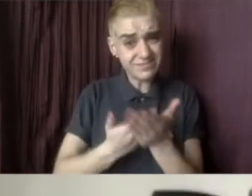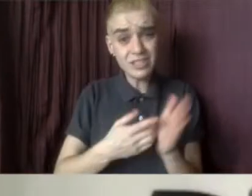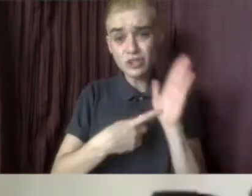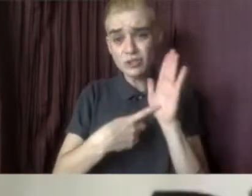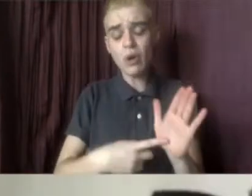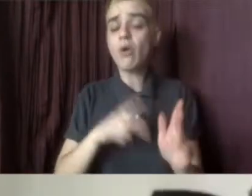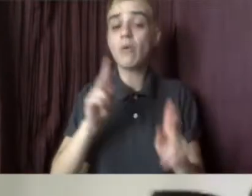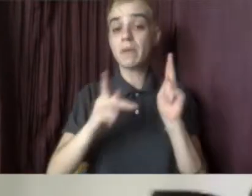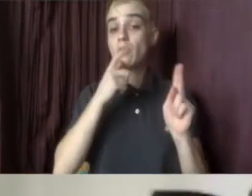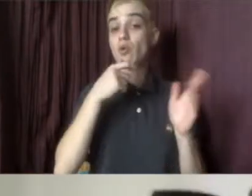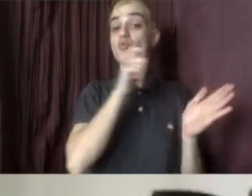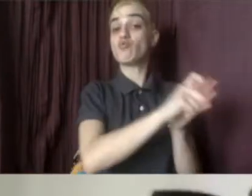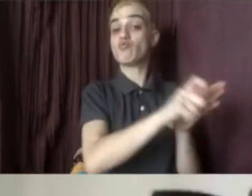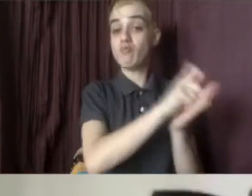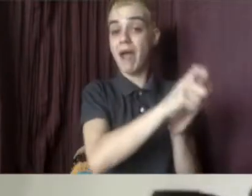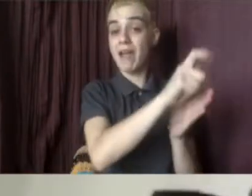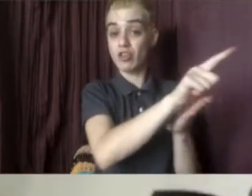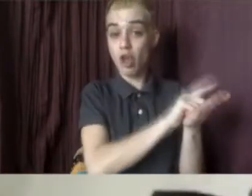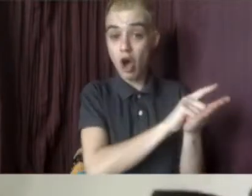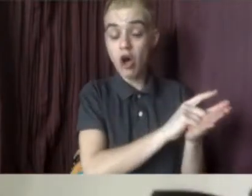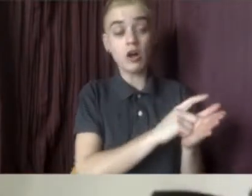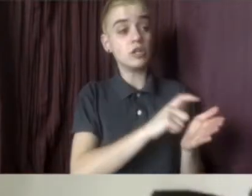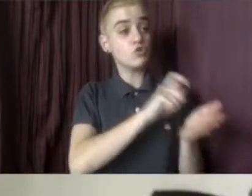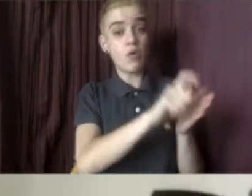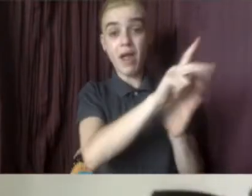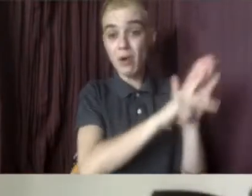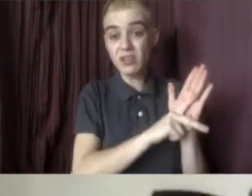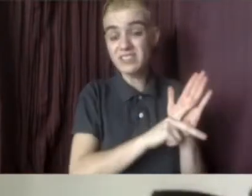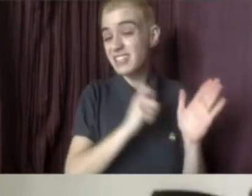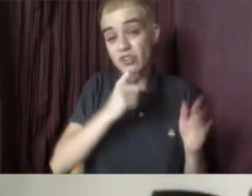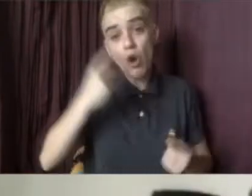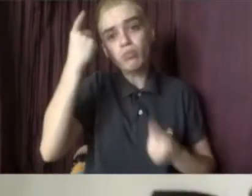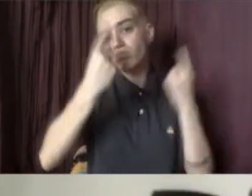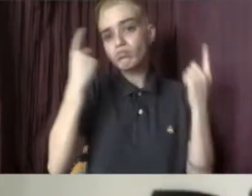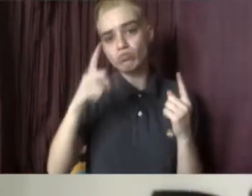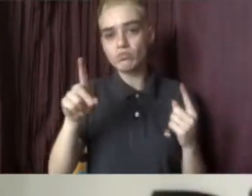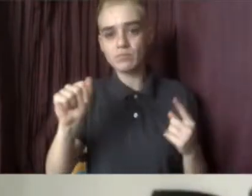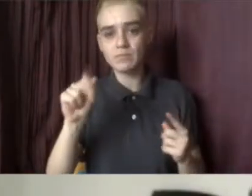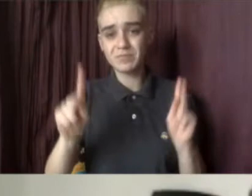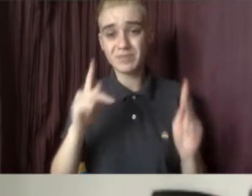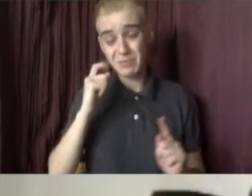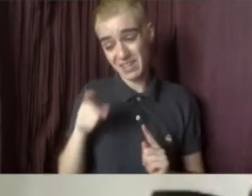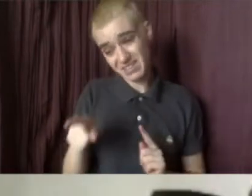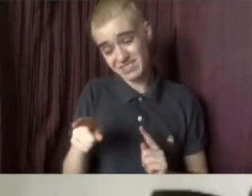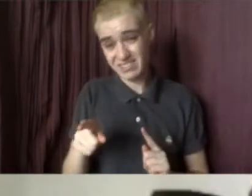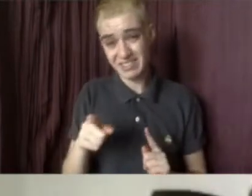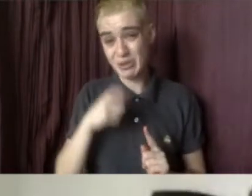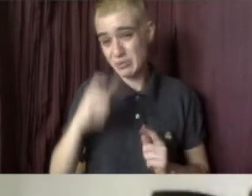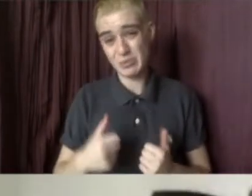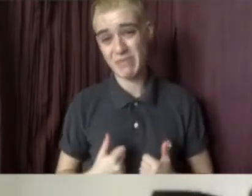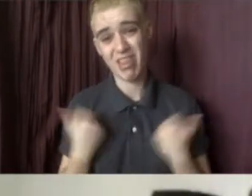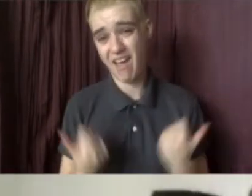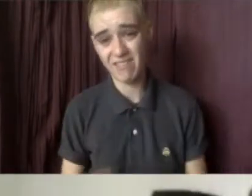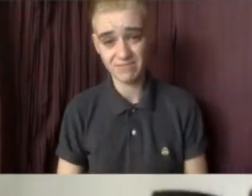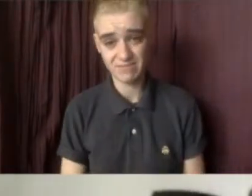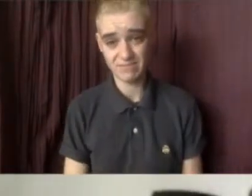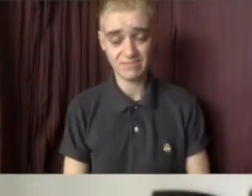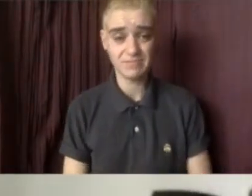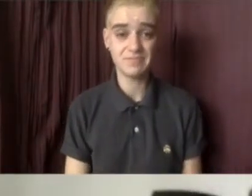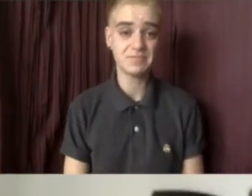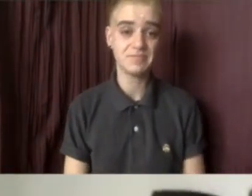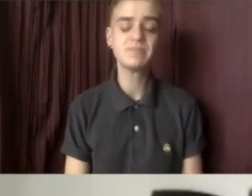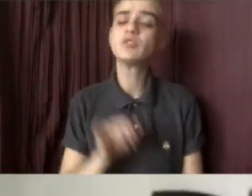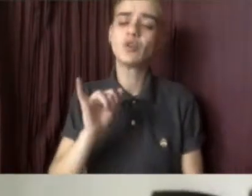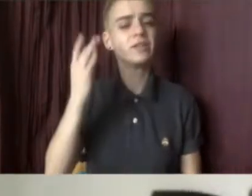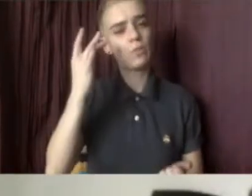the Rehab Act, Section 504, which means if an entity receives federal funds, they have to provide that civil right for people with disabilities. And